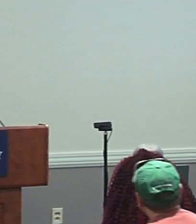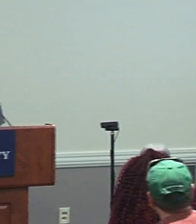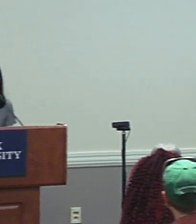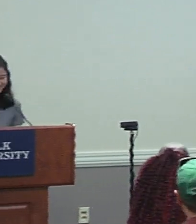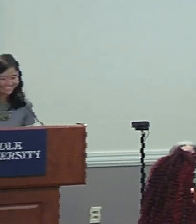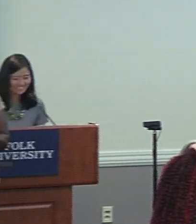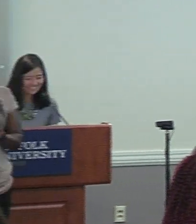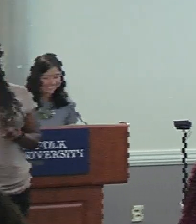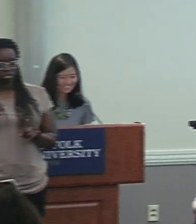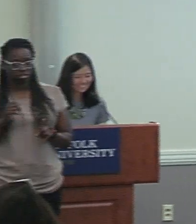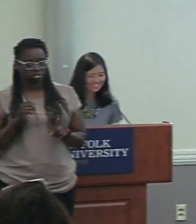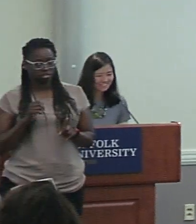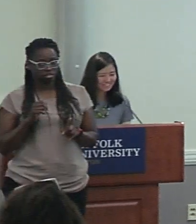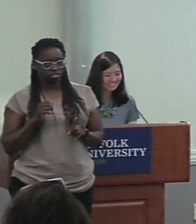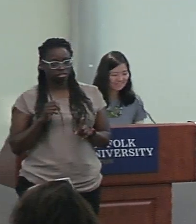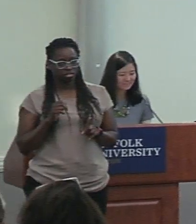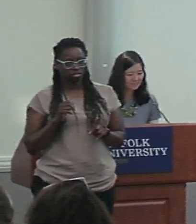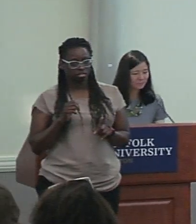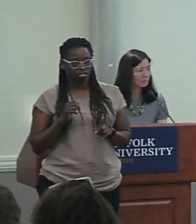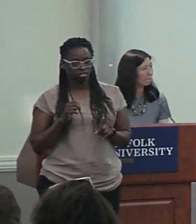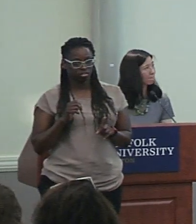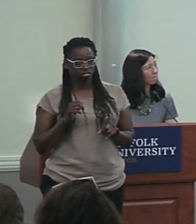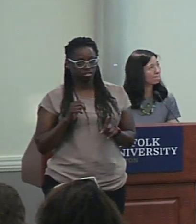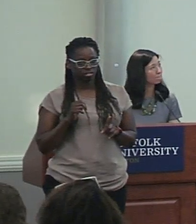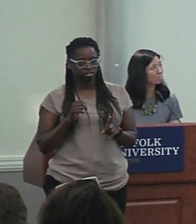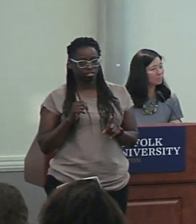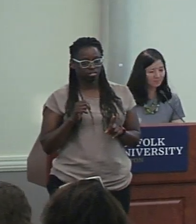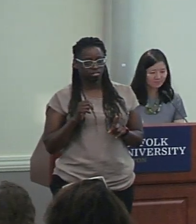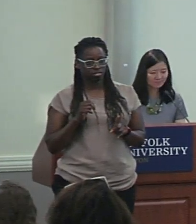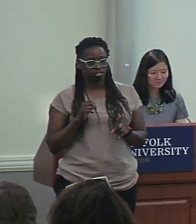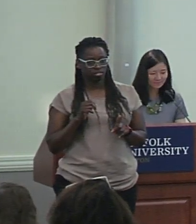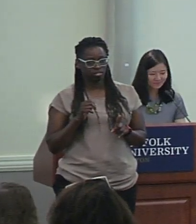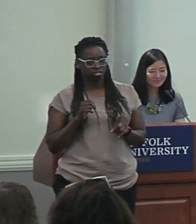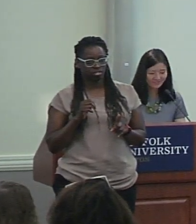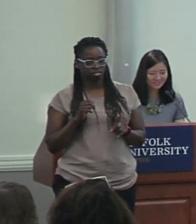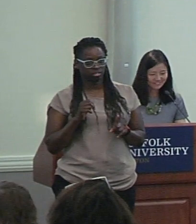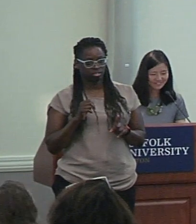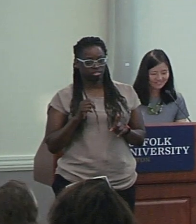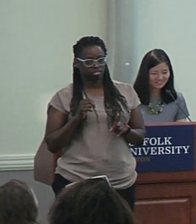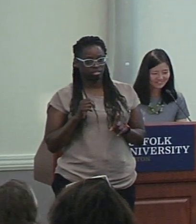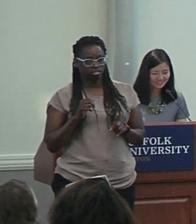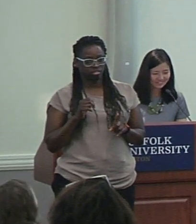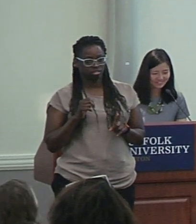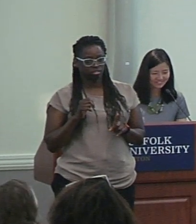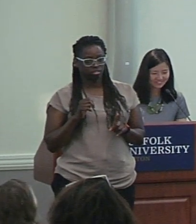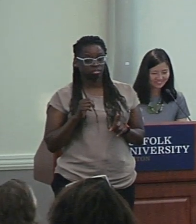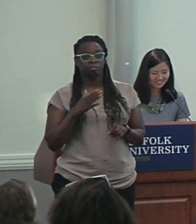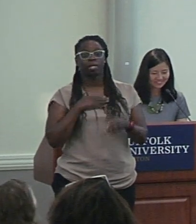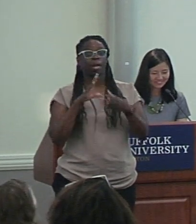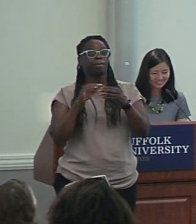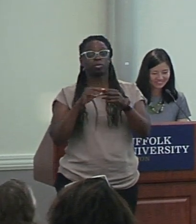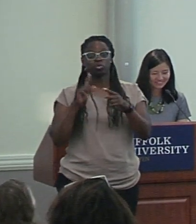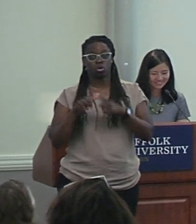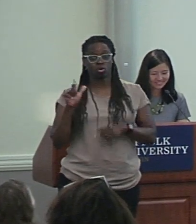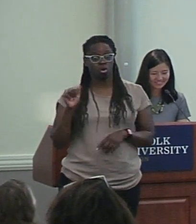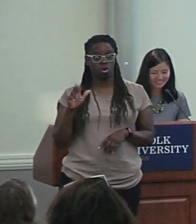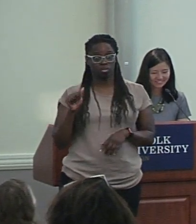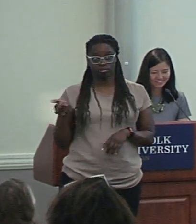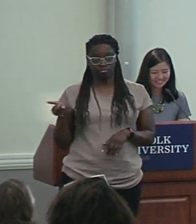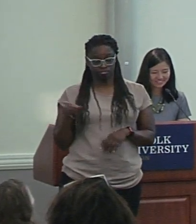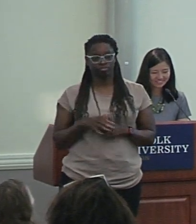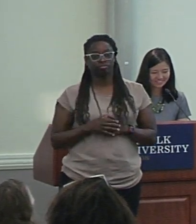Go, Kevin. Okay, this is actually for Laura. I was just going to ask about